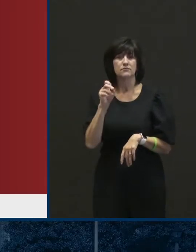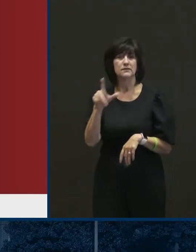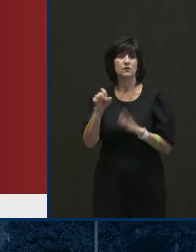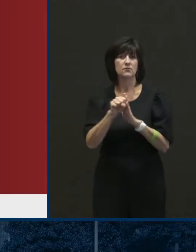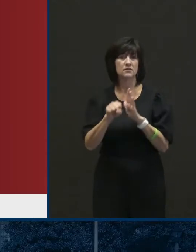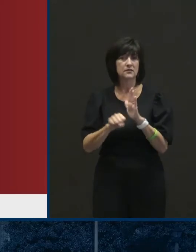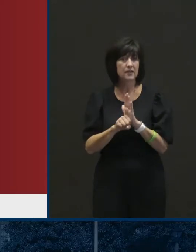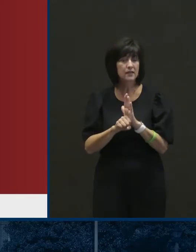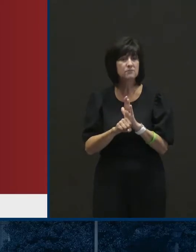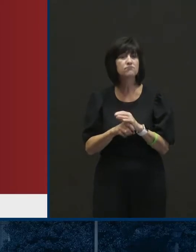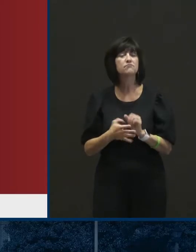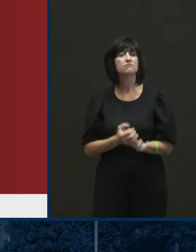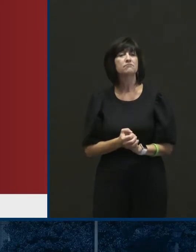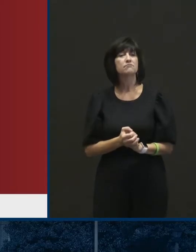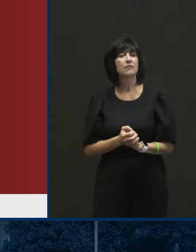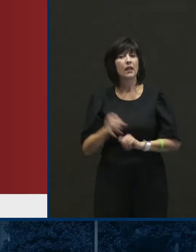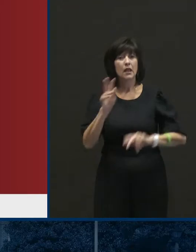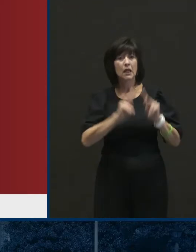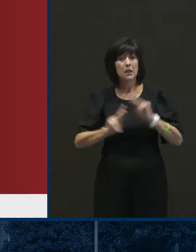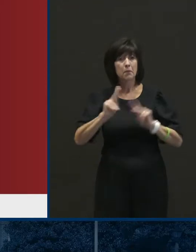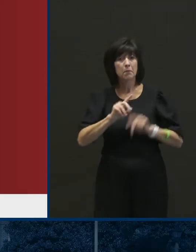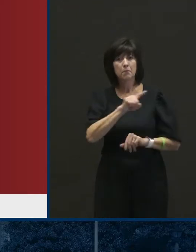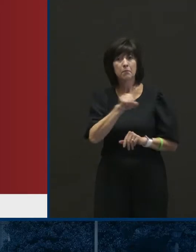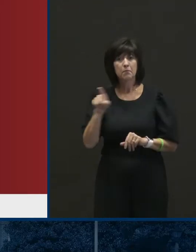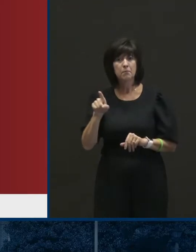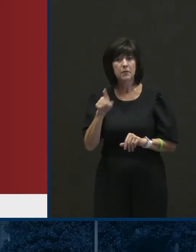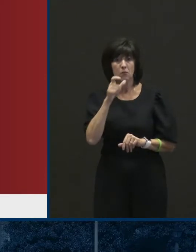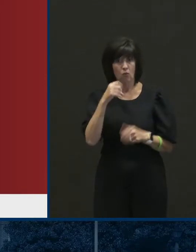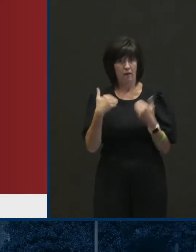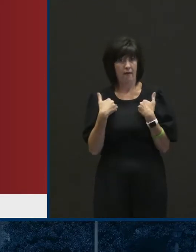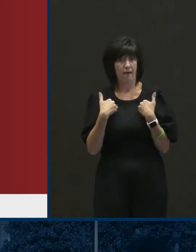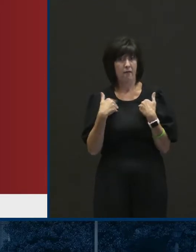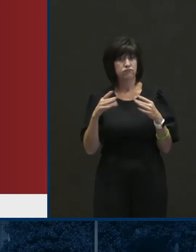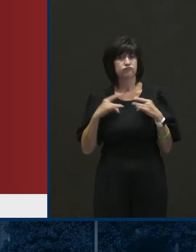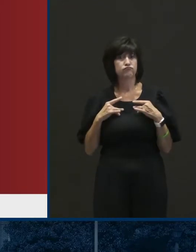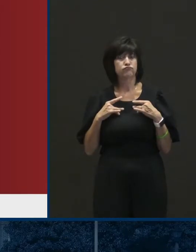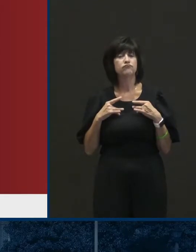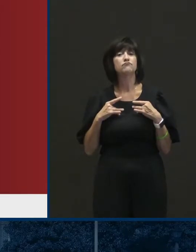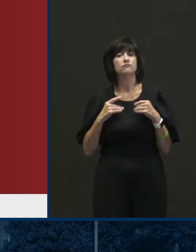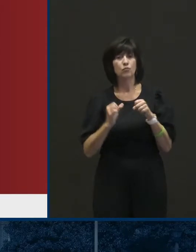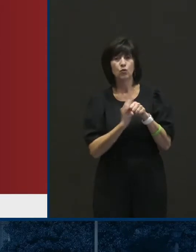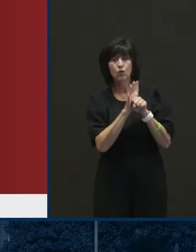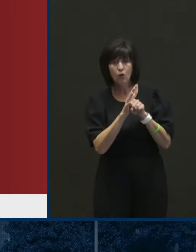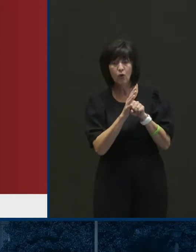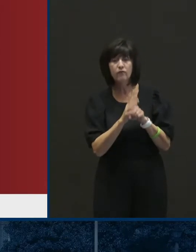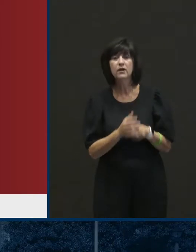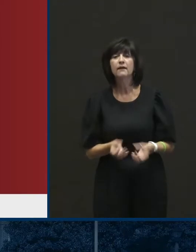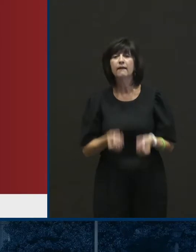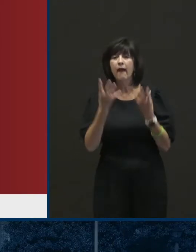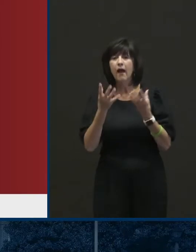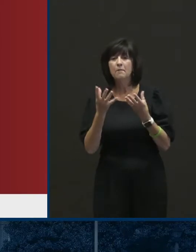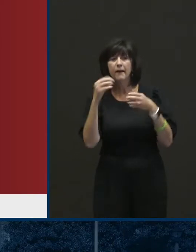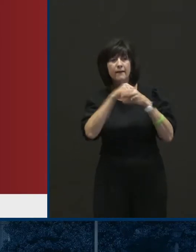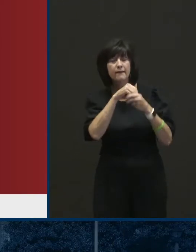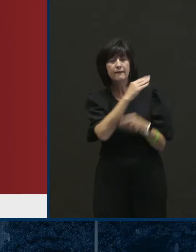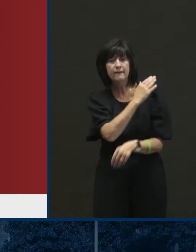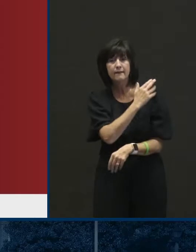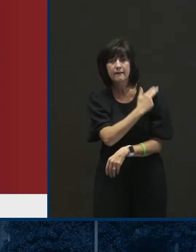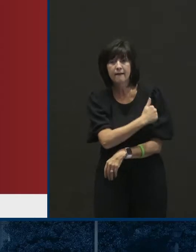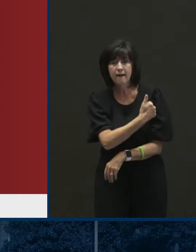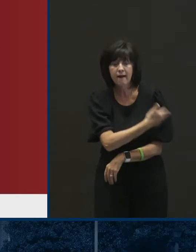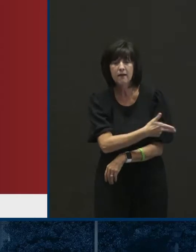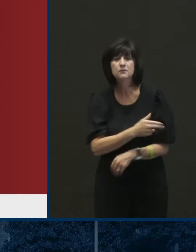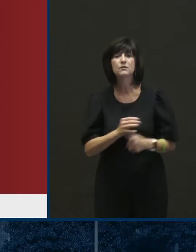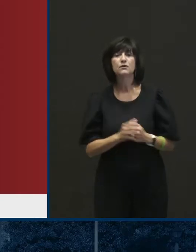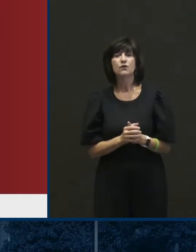the individuals with COVID-19 that have tested positive, that are hospitalized, sadly those who die. And I've been saying now